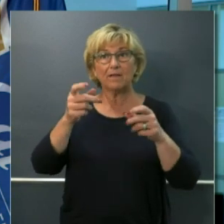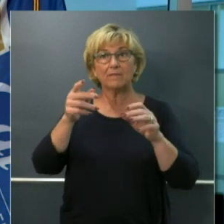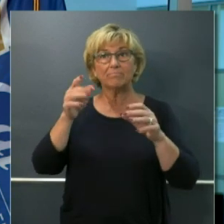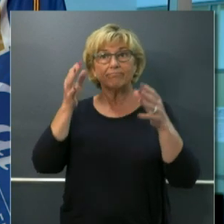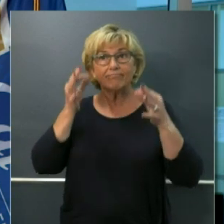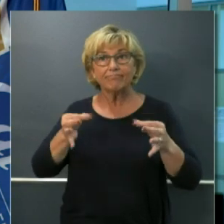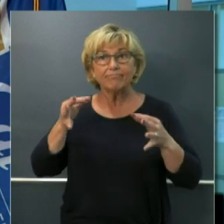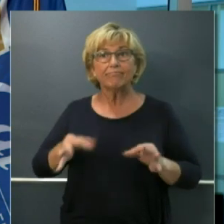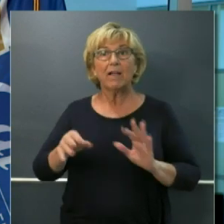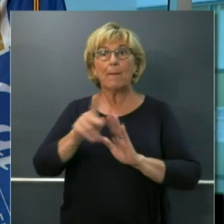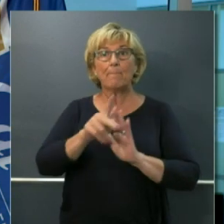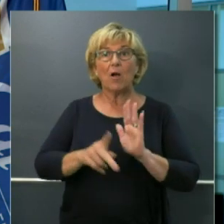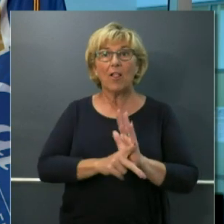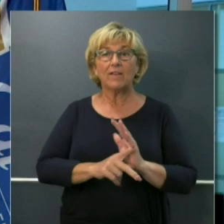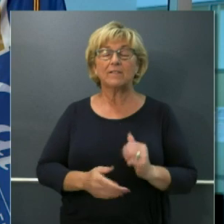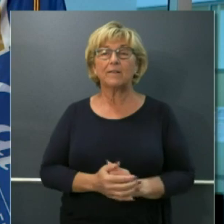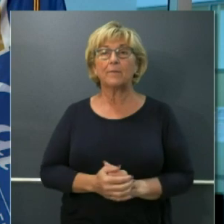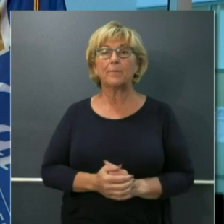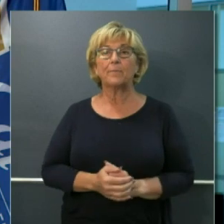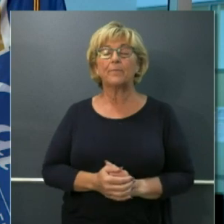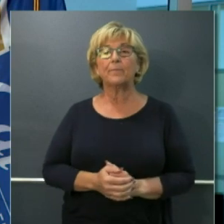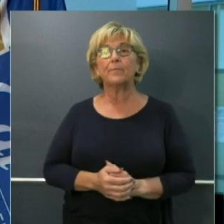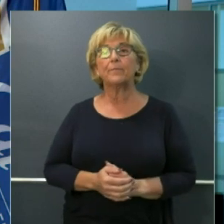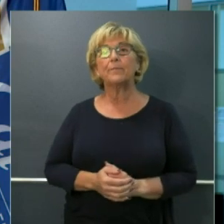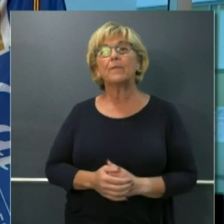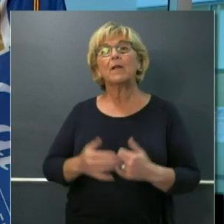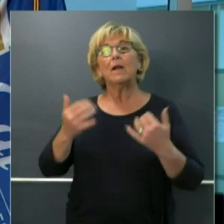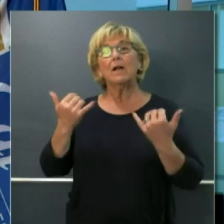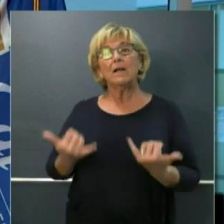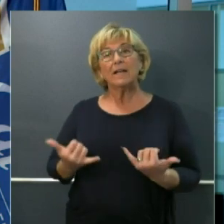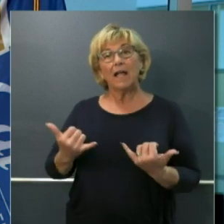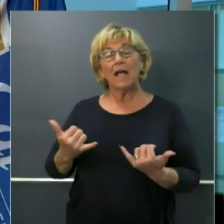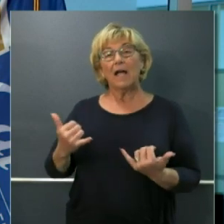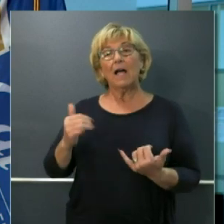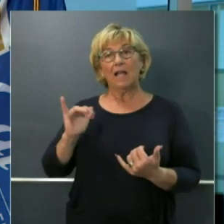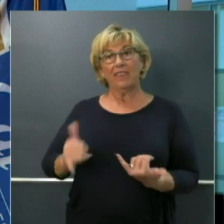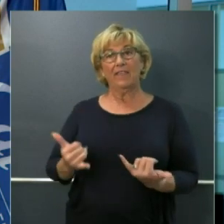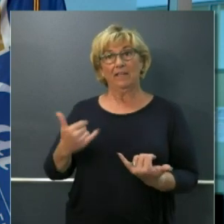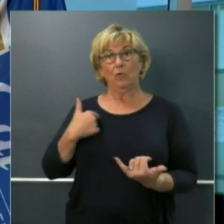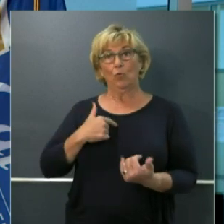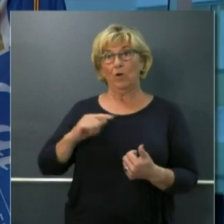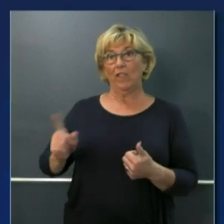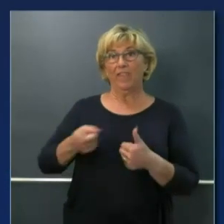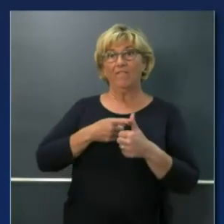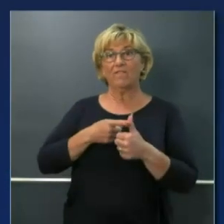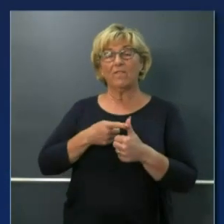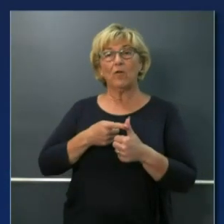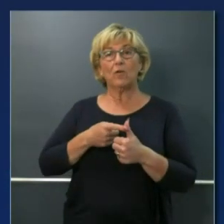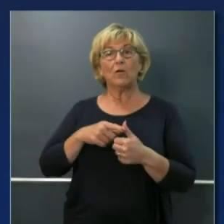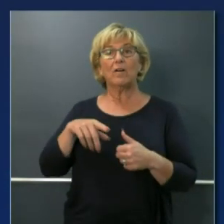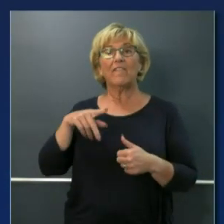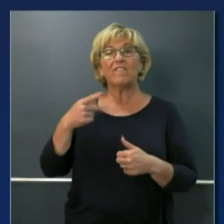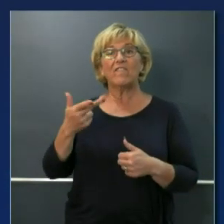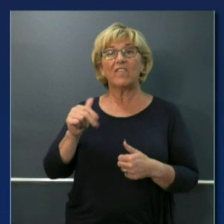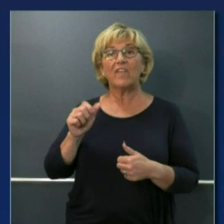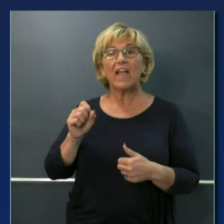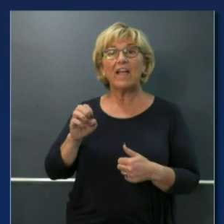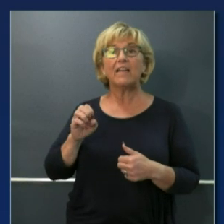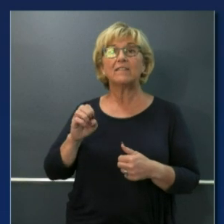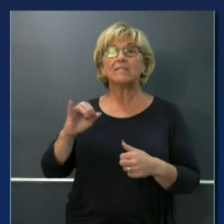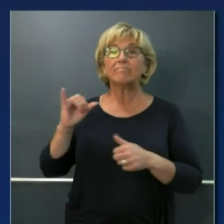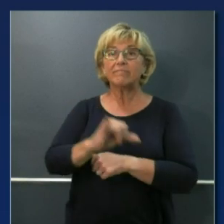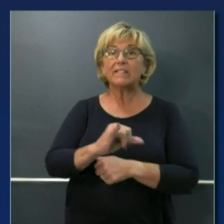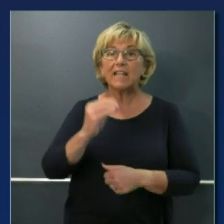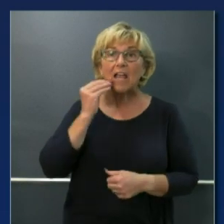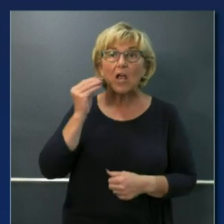So the 4 stages that we discussed, the first stage is the stage that we're in. This is the stage where we are all either at home or engaged